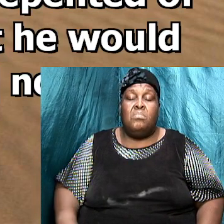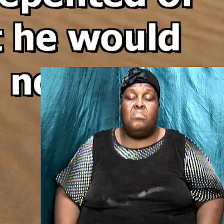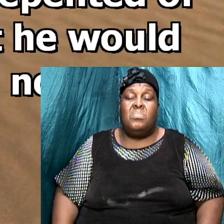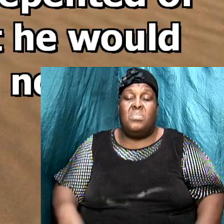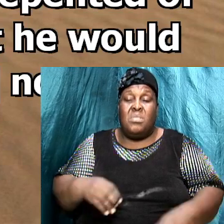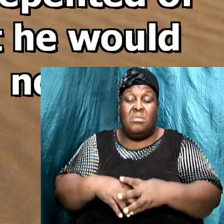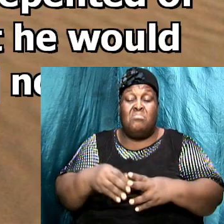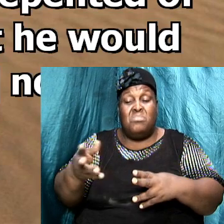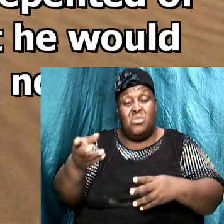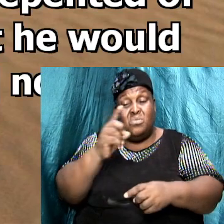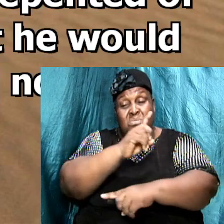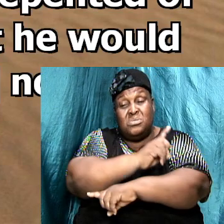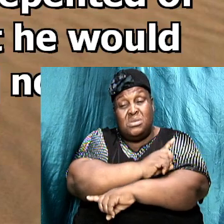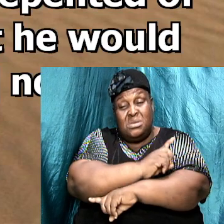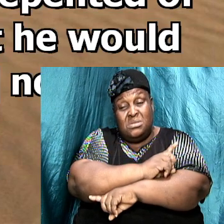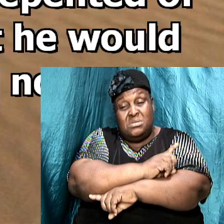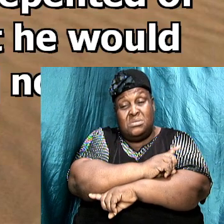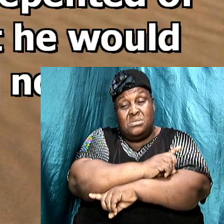In those days,